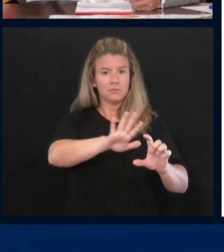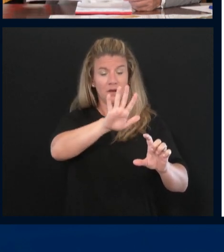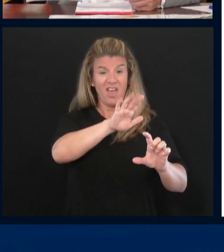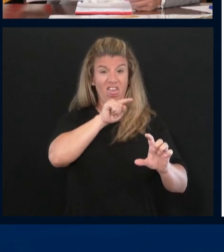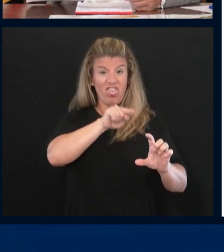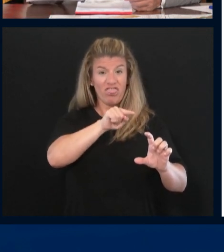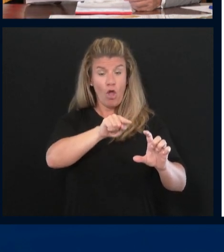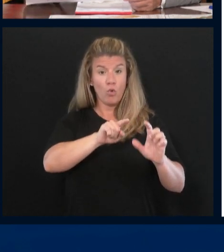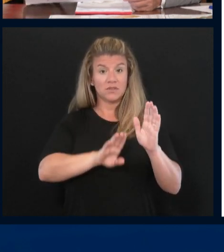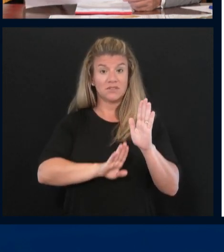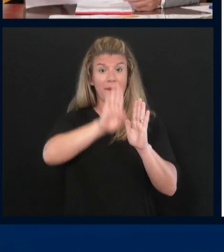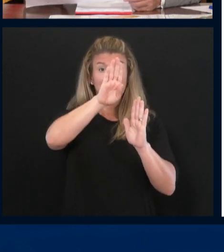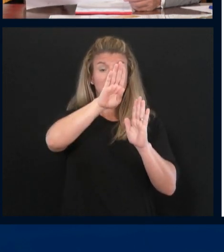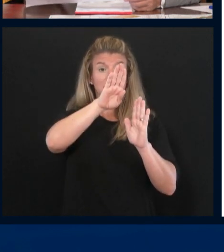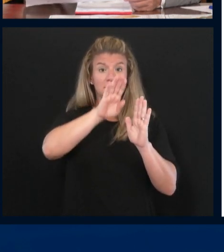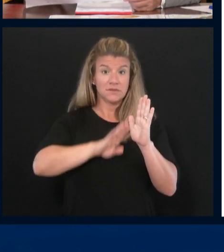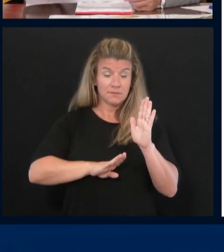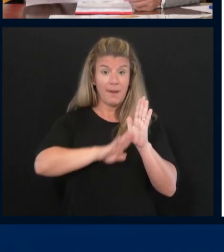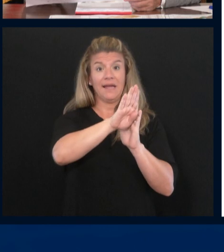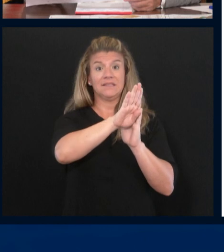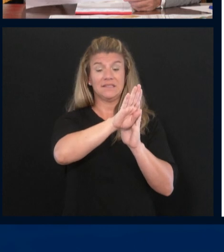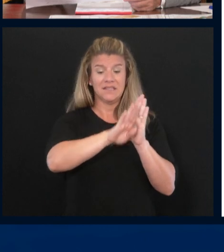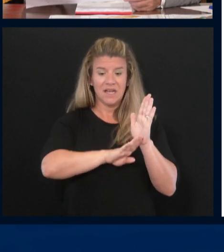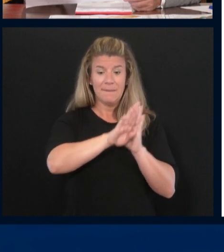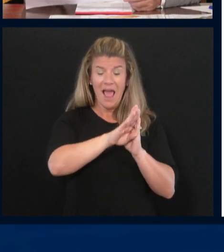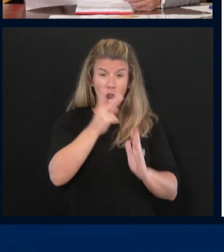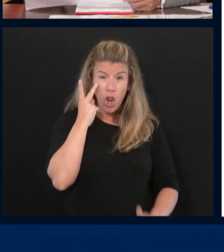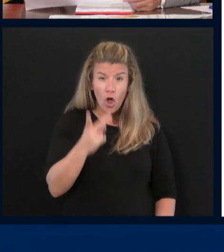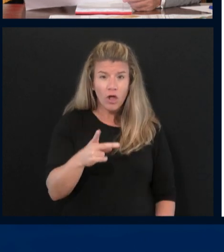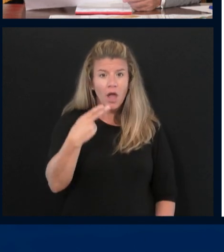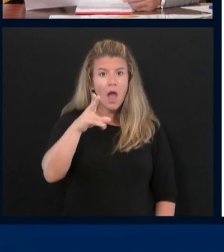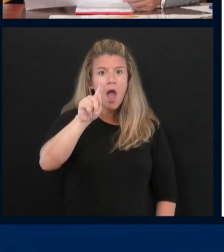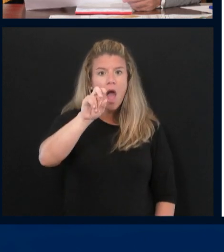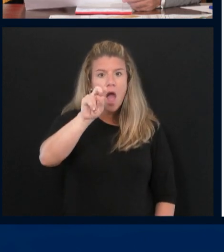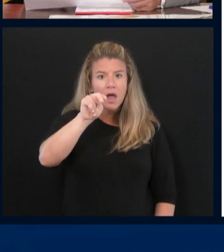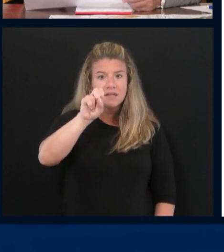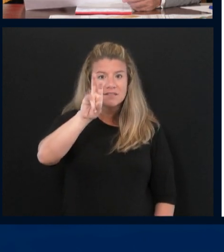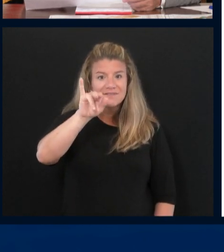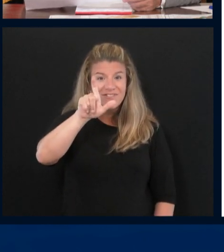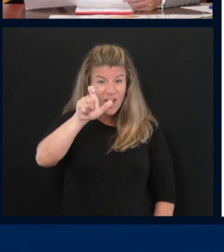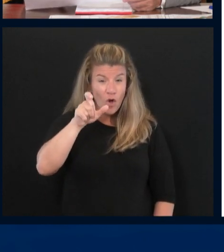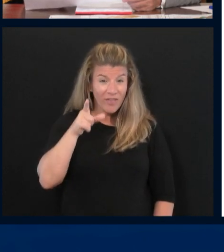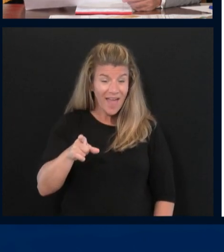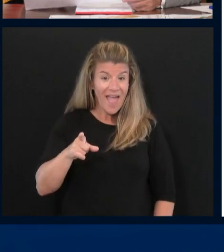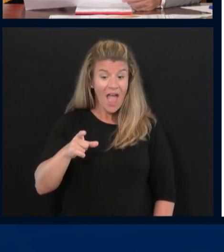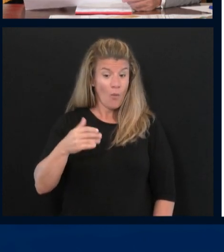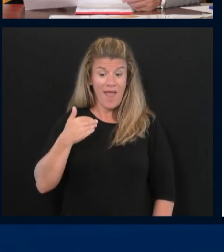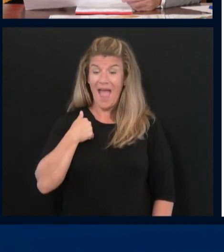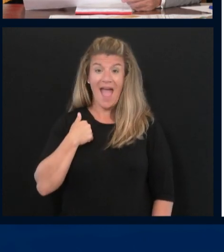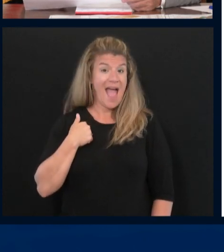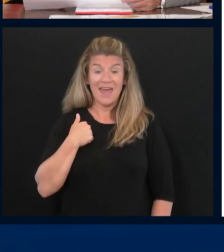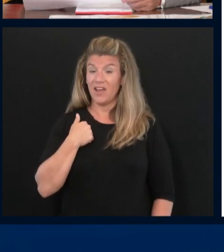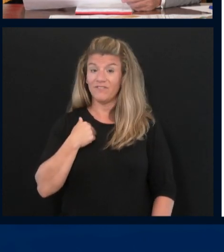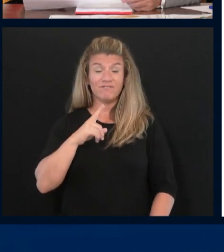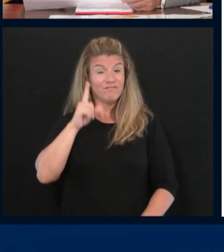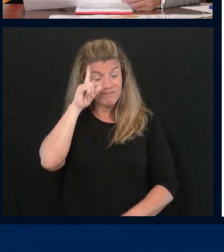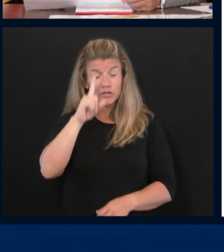Those spikes, look at Huttonsville. Huttonsville, we had an all-out